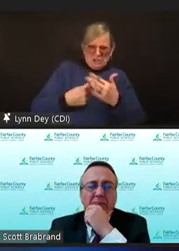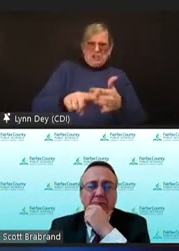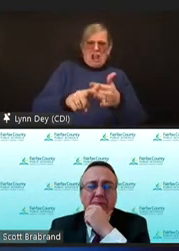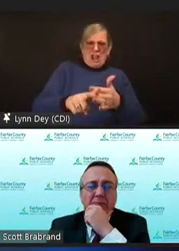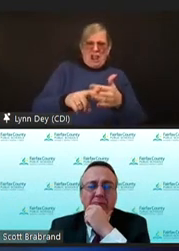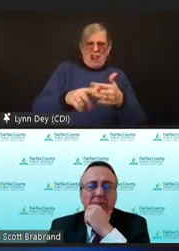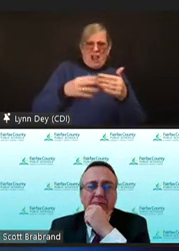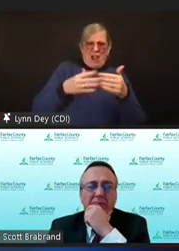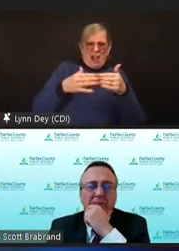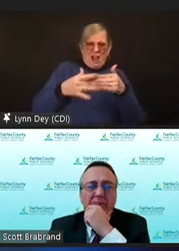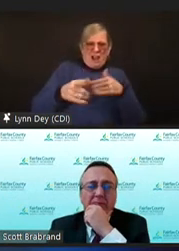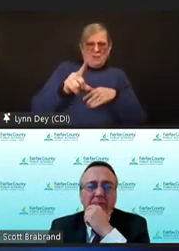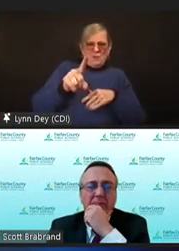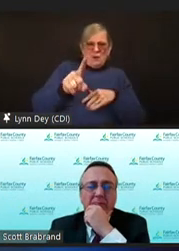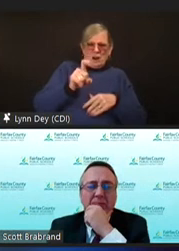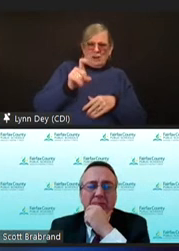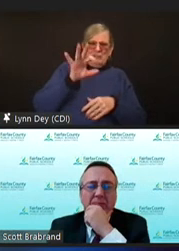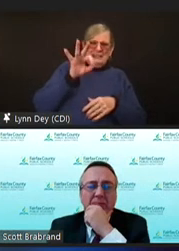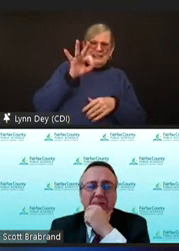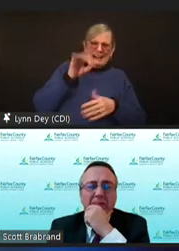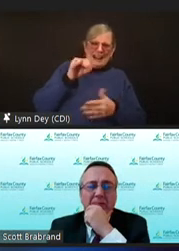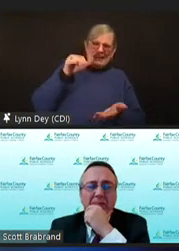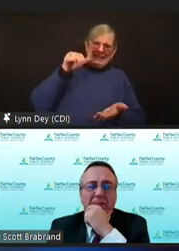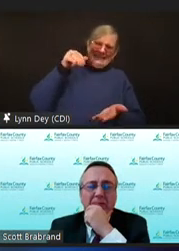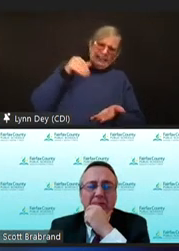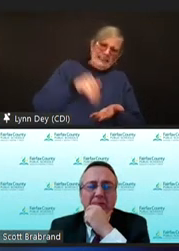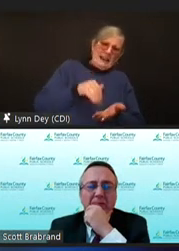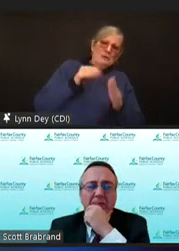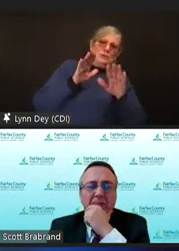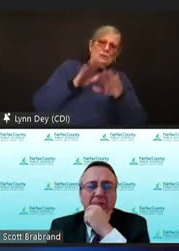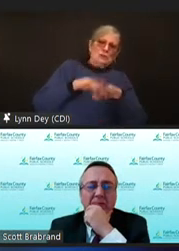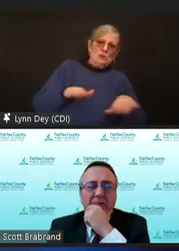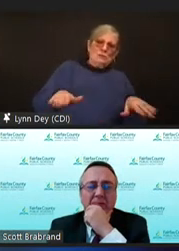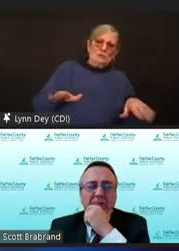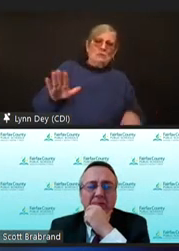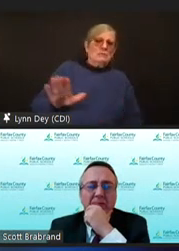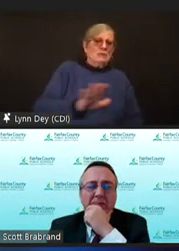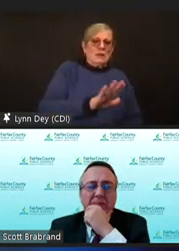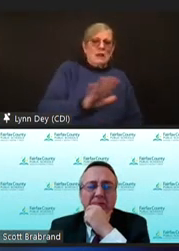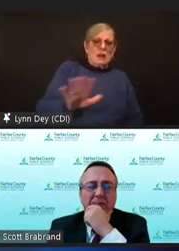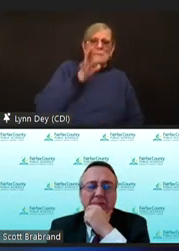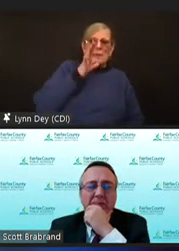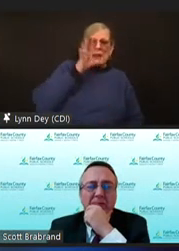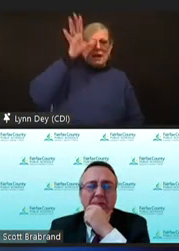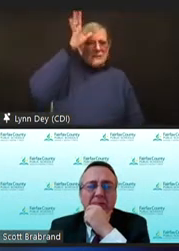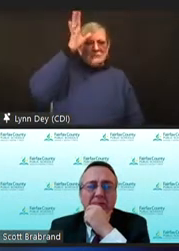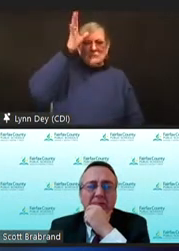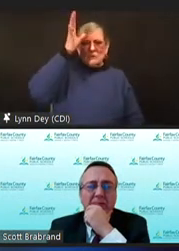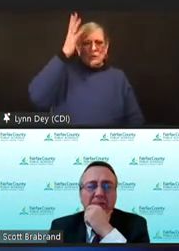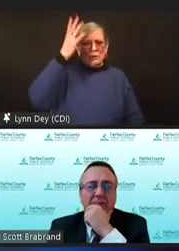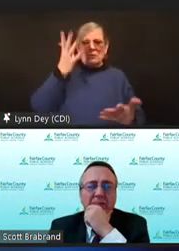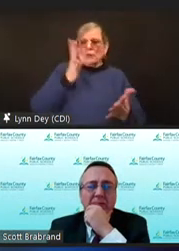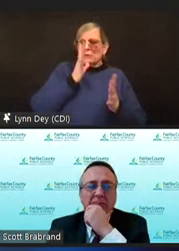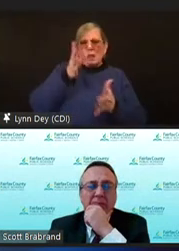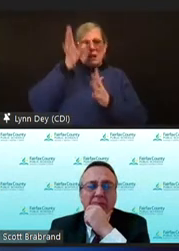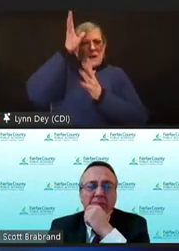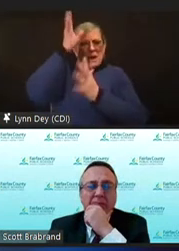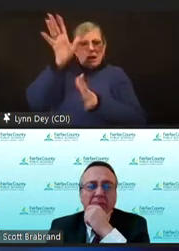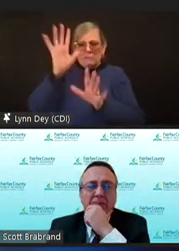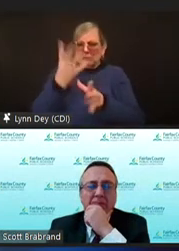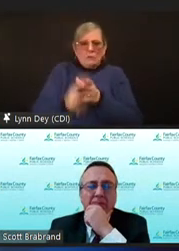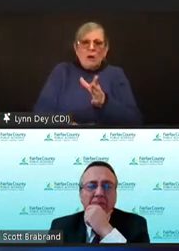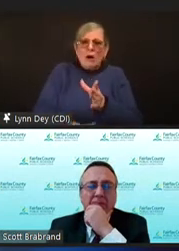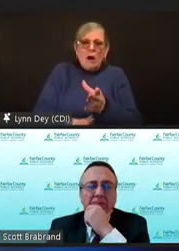190,000 kids lost a parent or a custodial grandparent. That was just in the first year. And we're seeing four times the